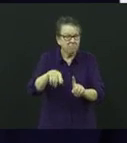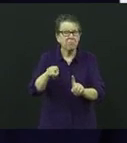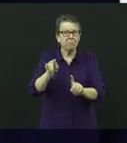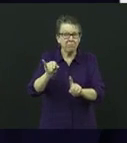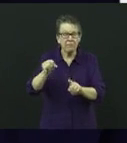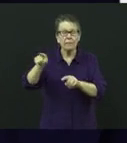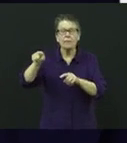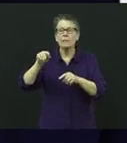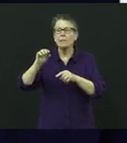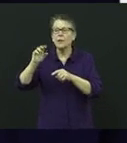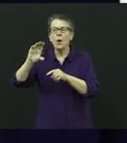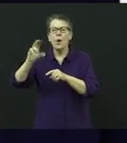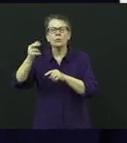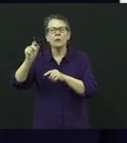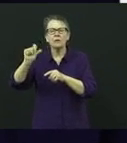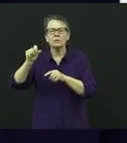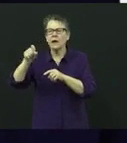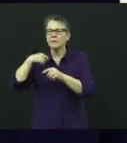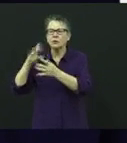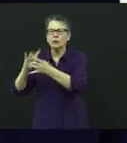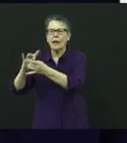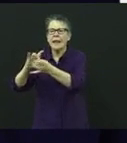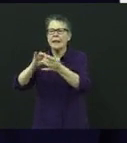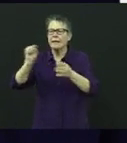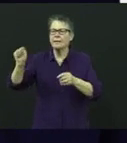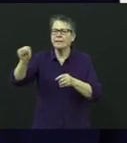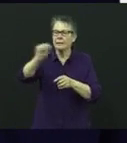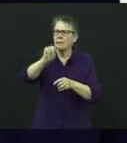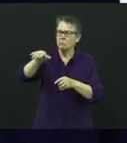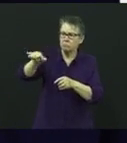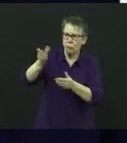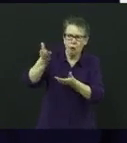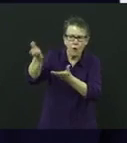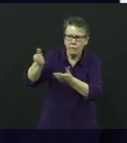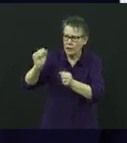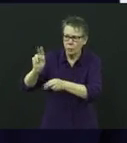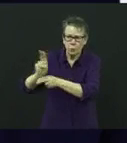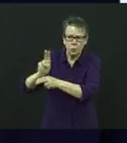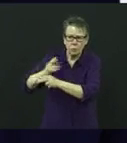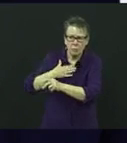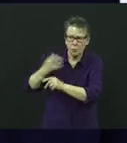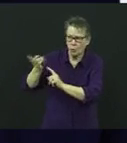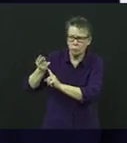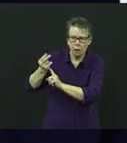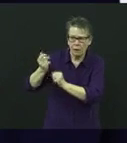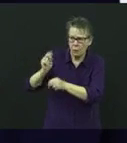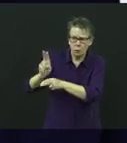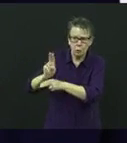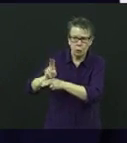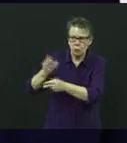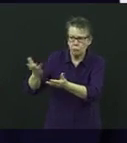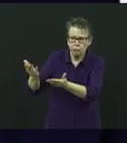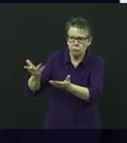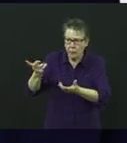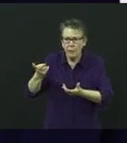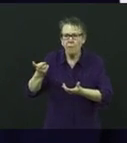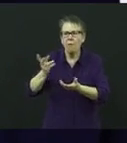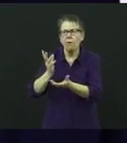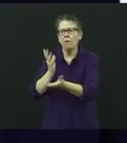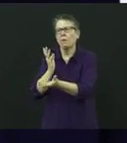be COVID-19, because it is disproportionately hitting our vulnerable